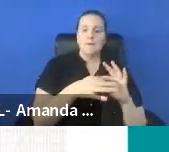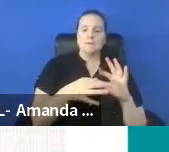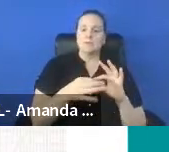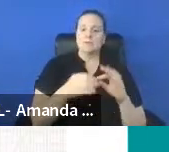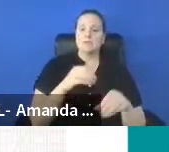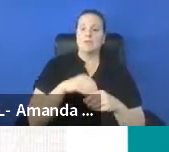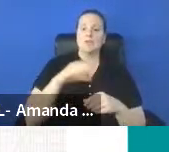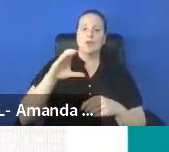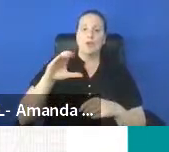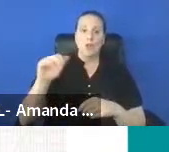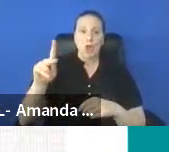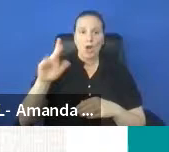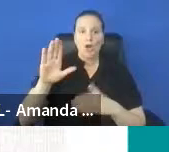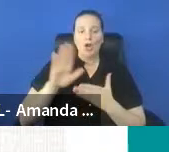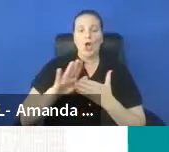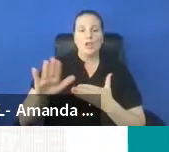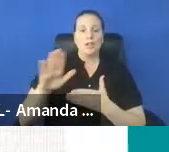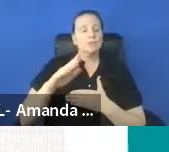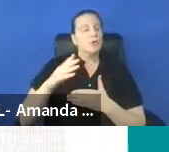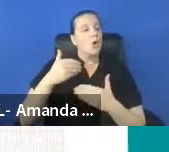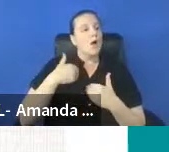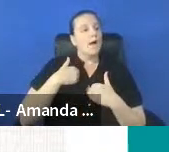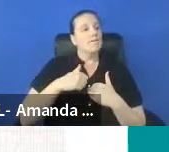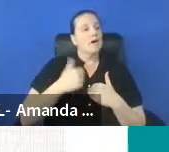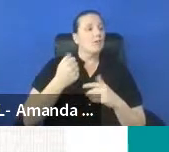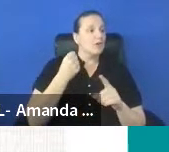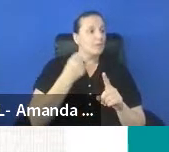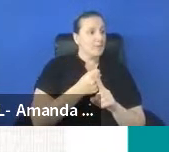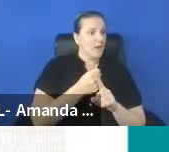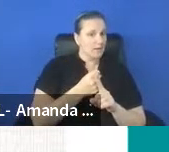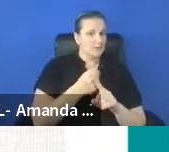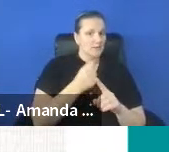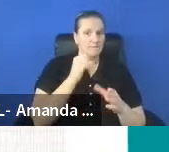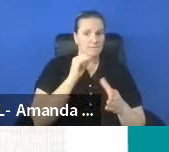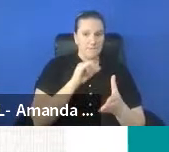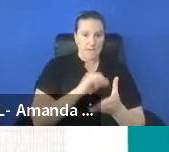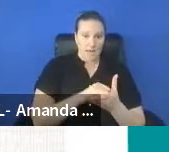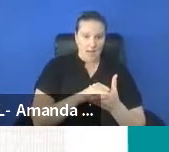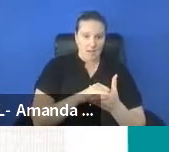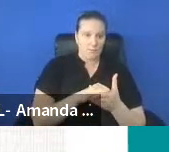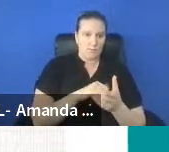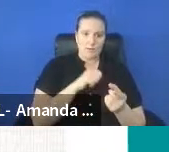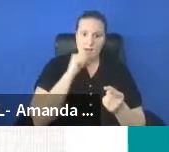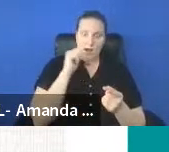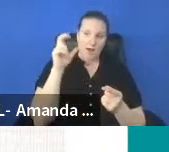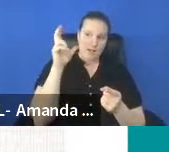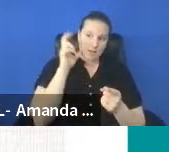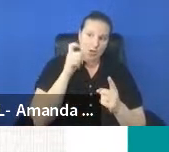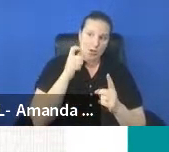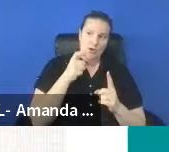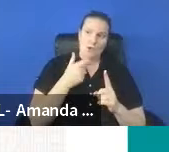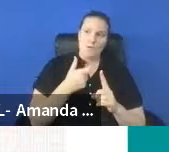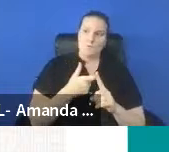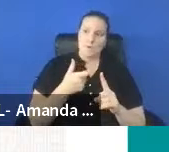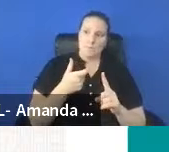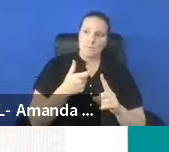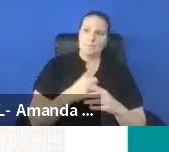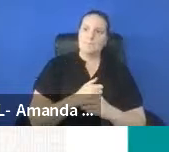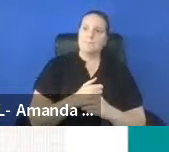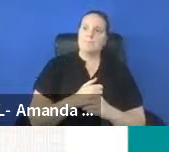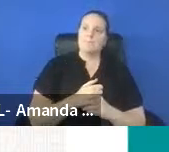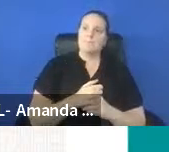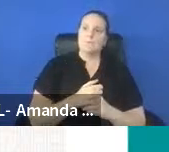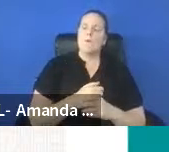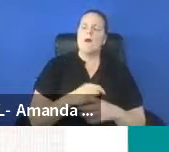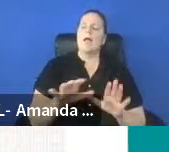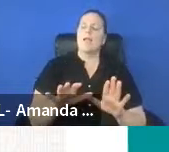College site, oh, well, here's some other impacts of that that we weren't hearing maybe from, well, let me back